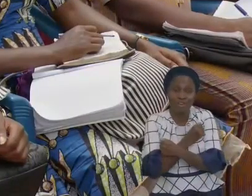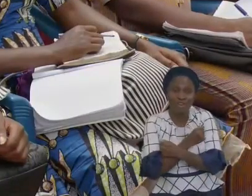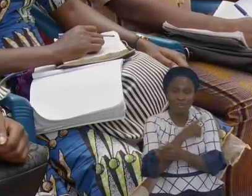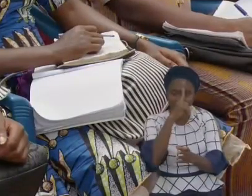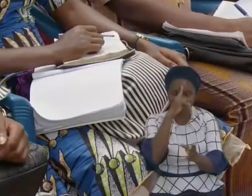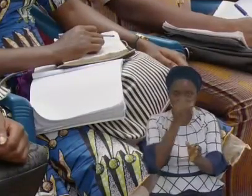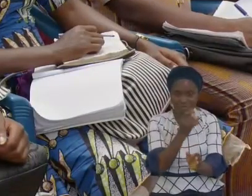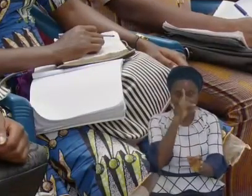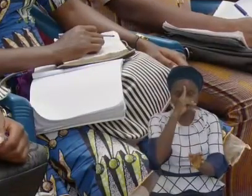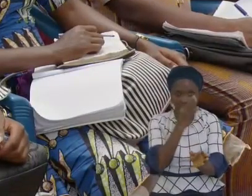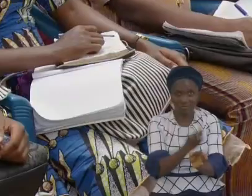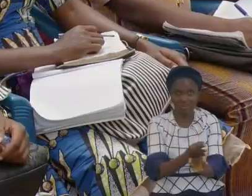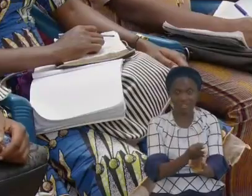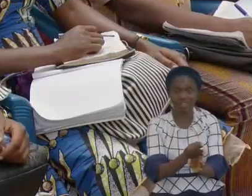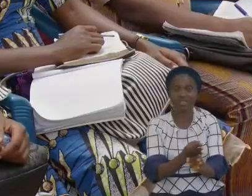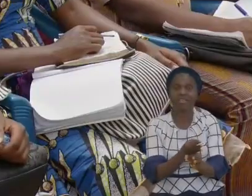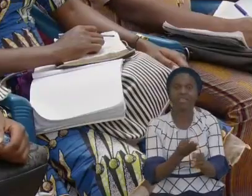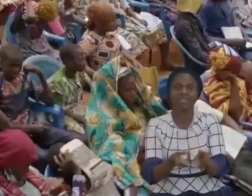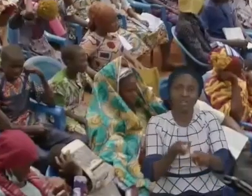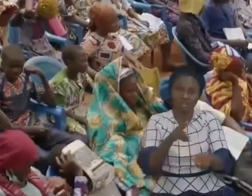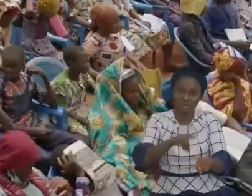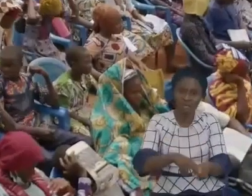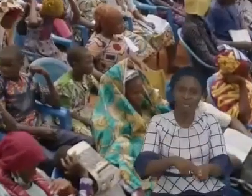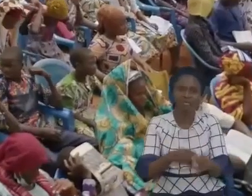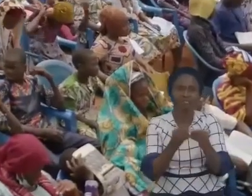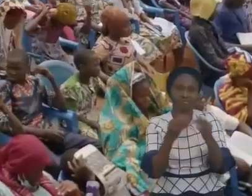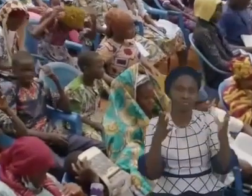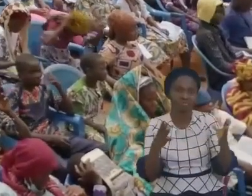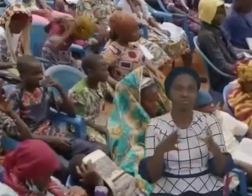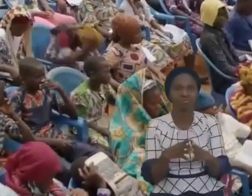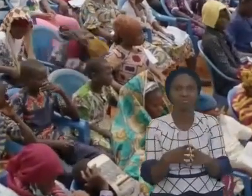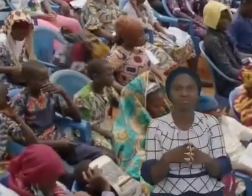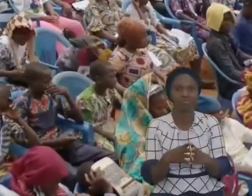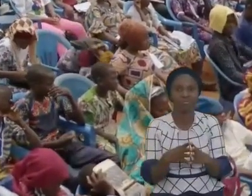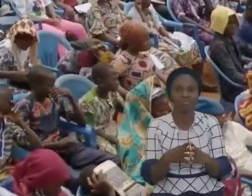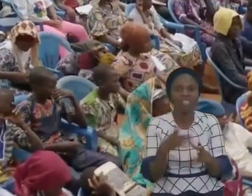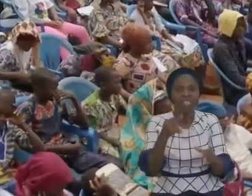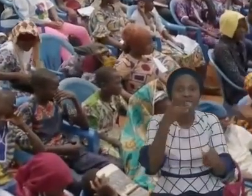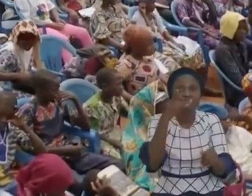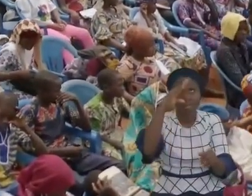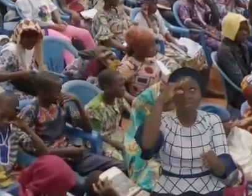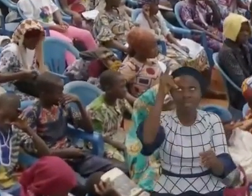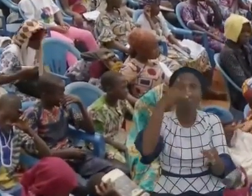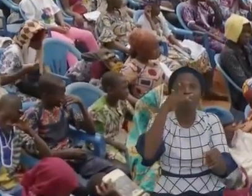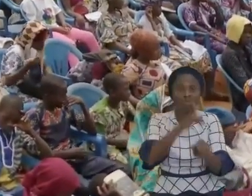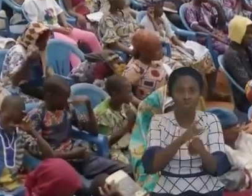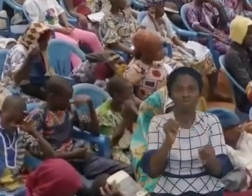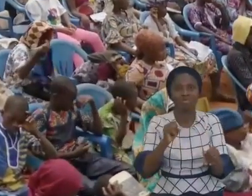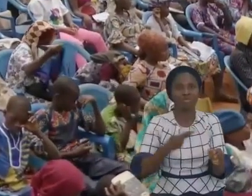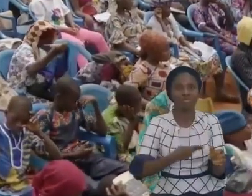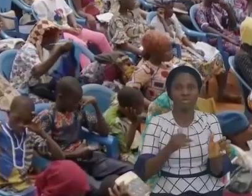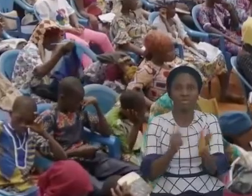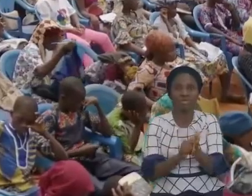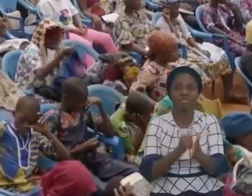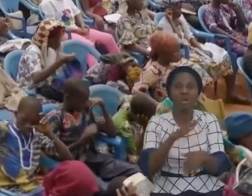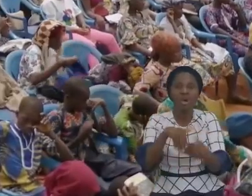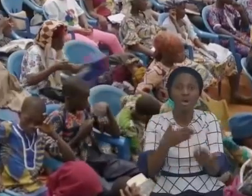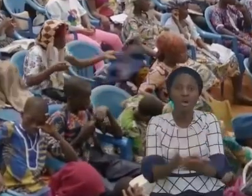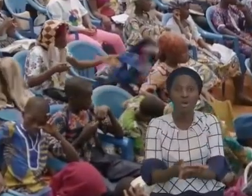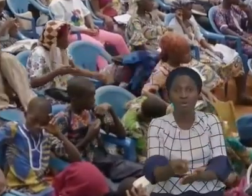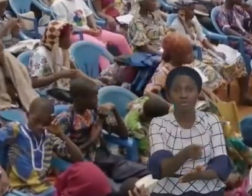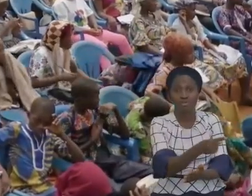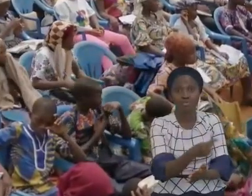He promises us that all those who realize that they are in the dungeon